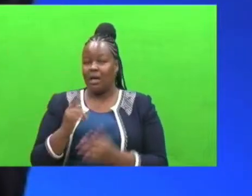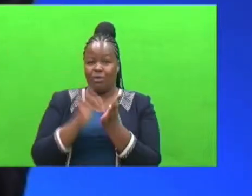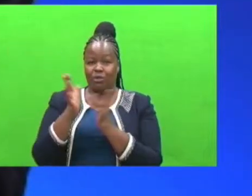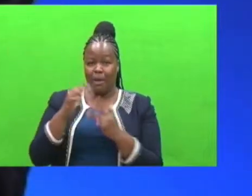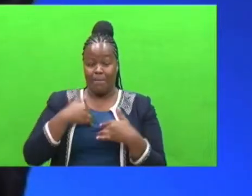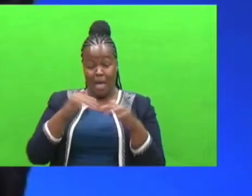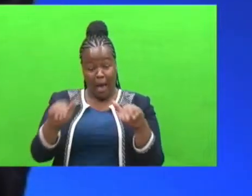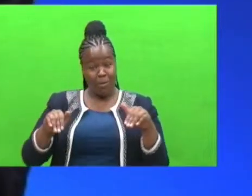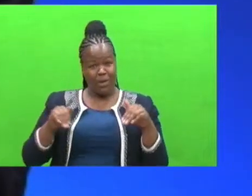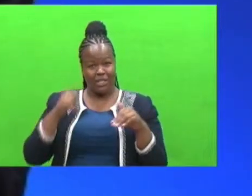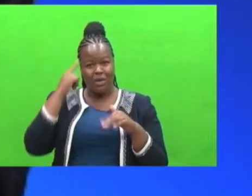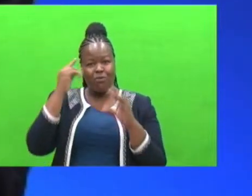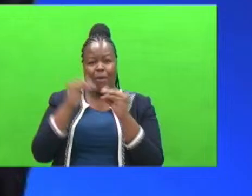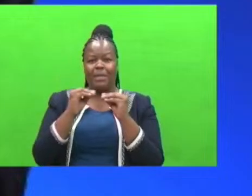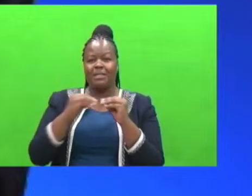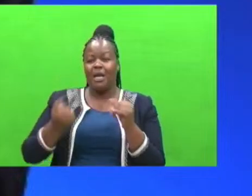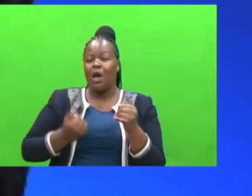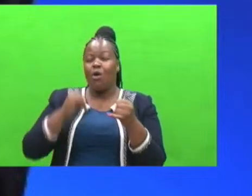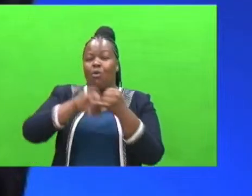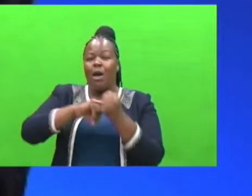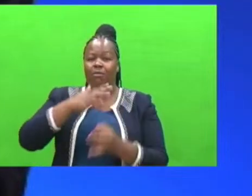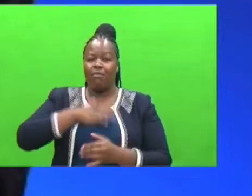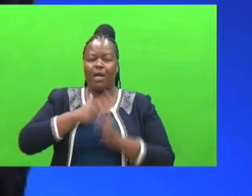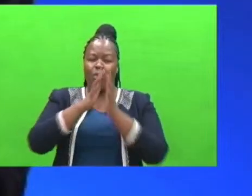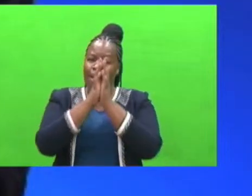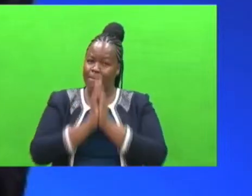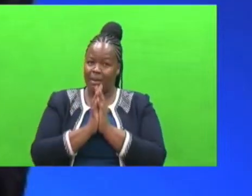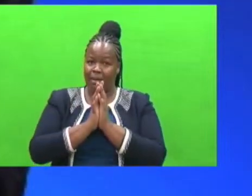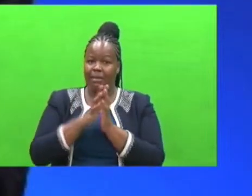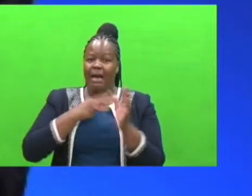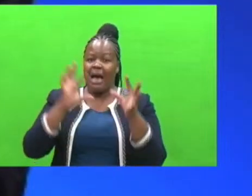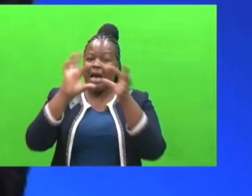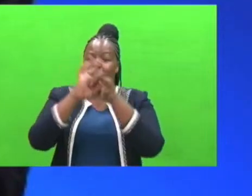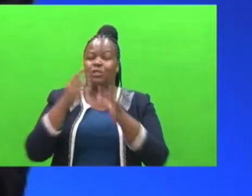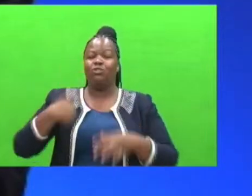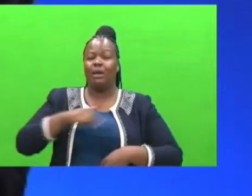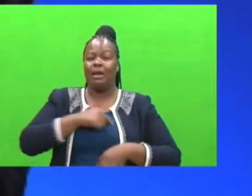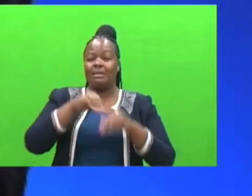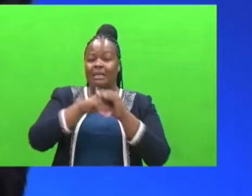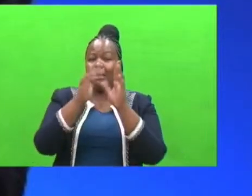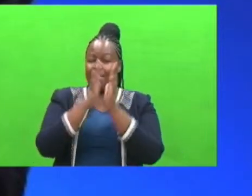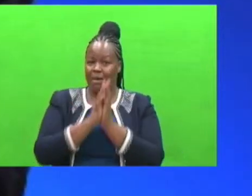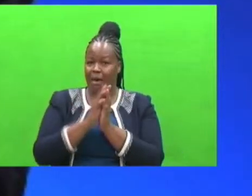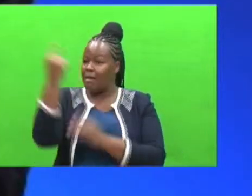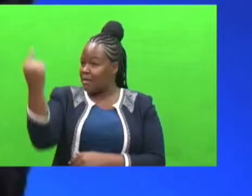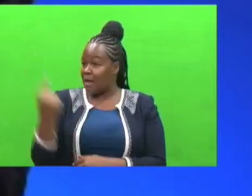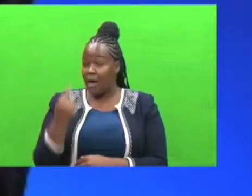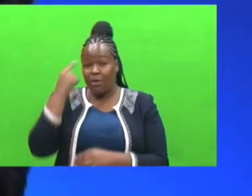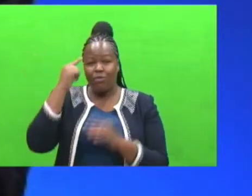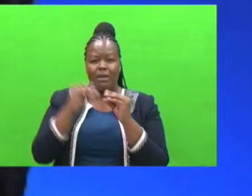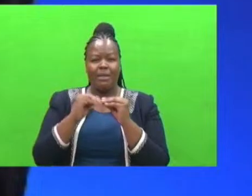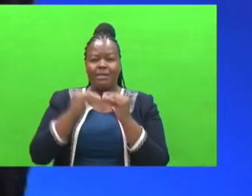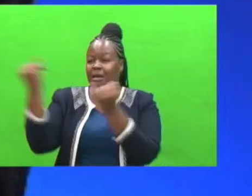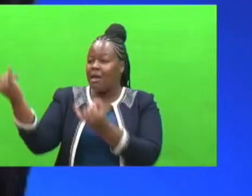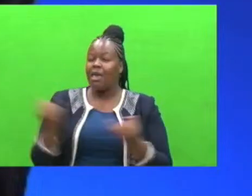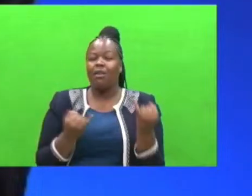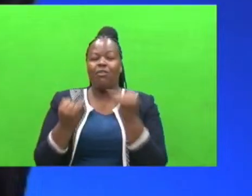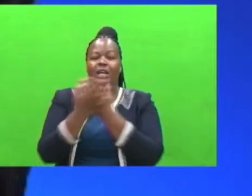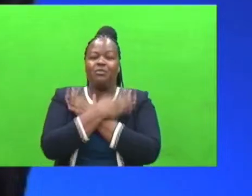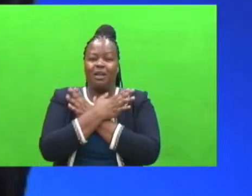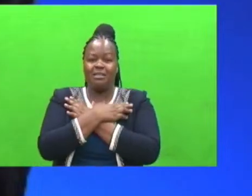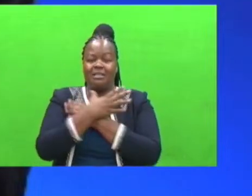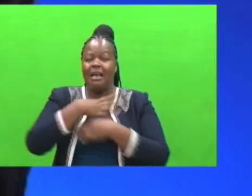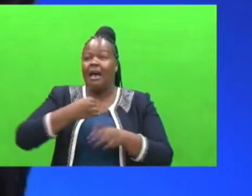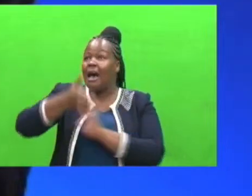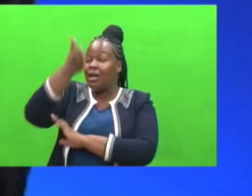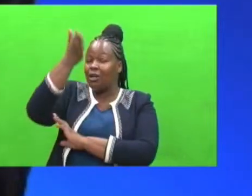meetings. My wife and I are praying about them. Join us in prayer, attend the meetings, invite your friends, and